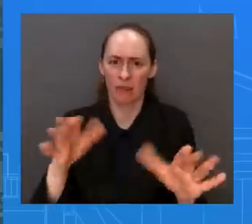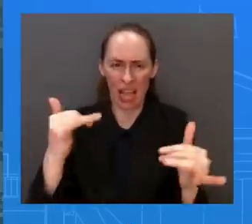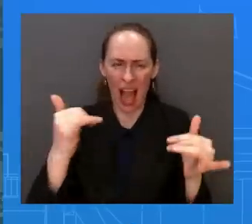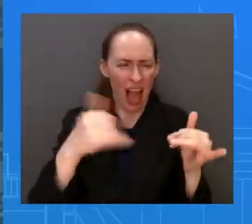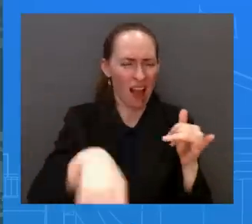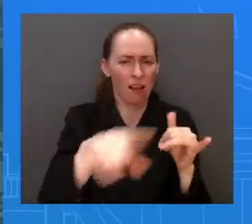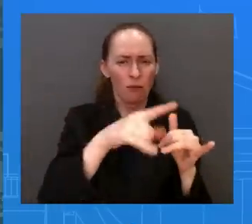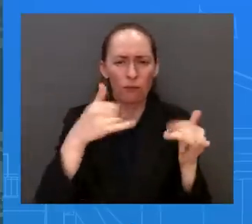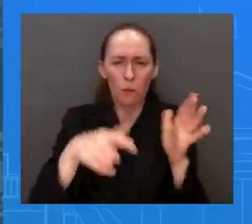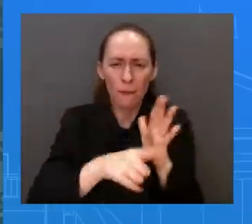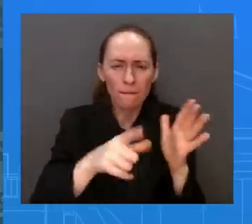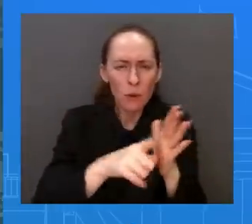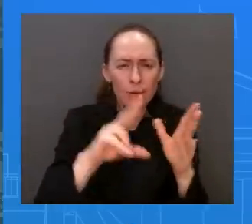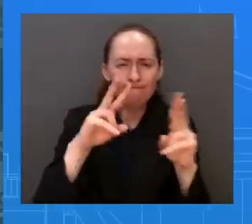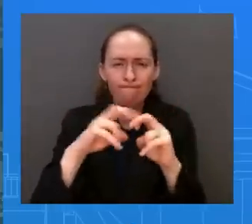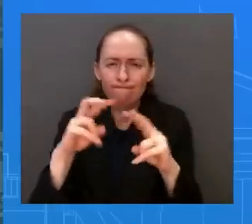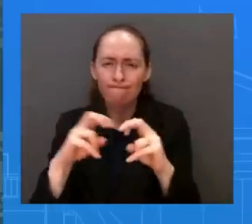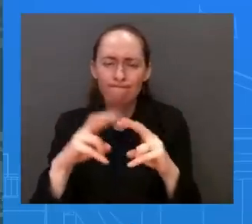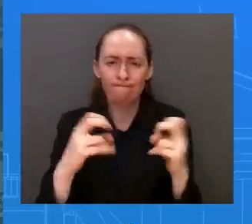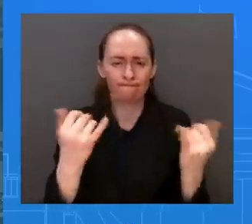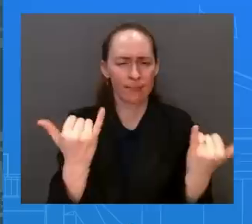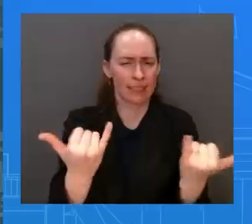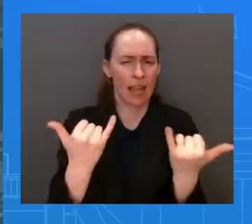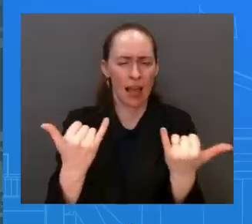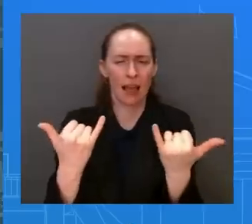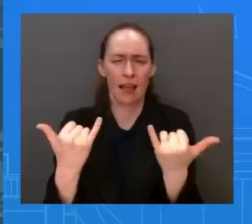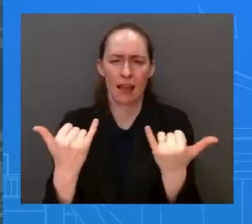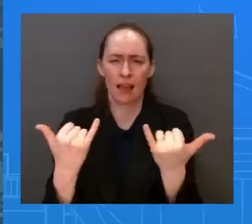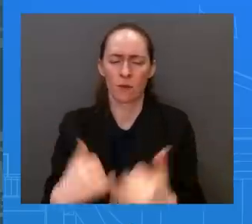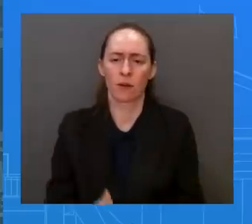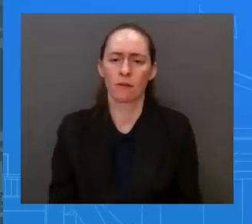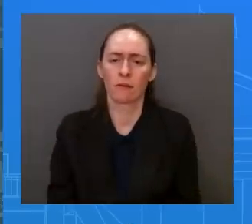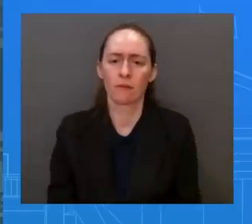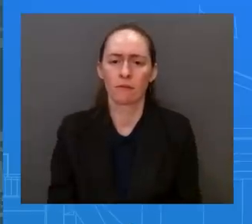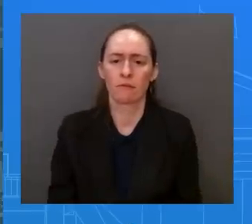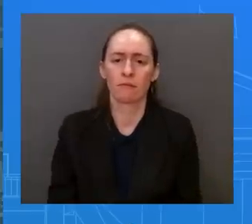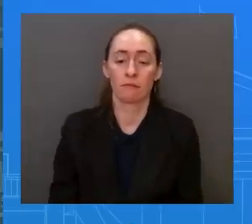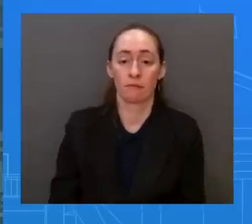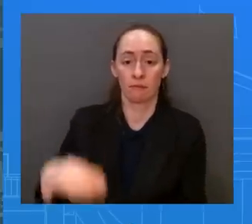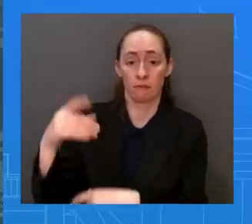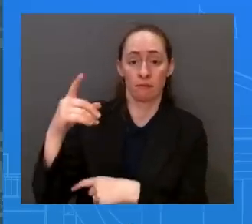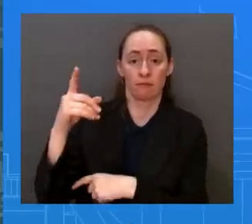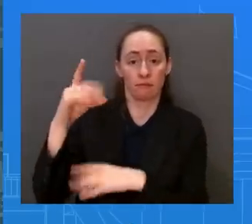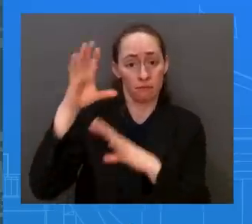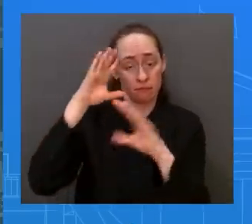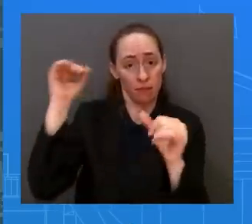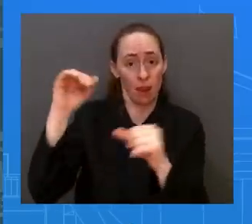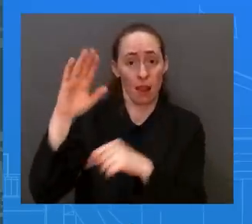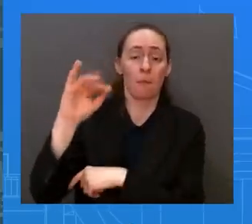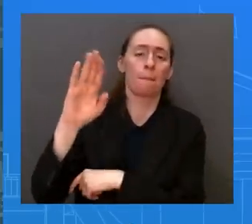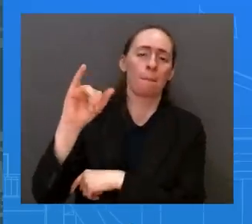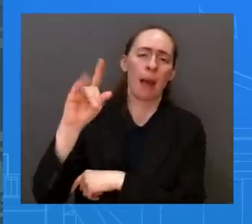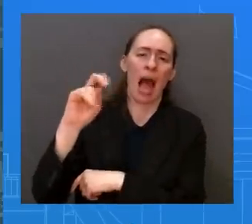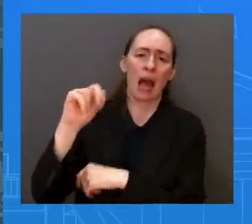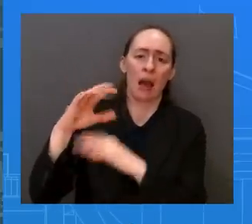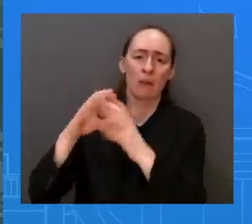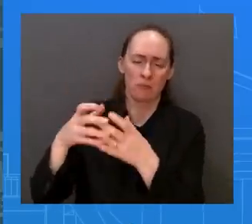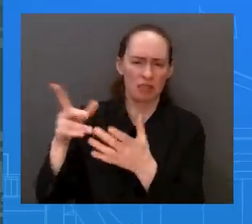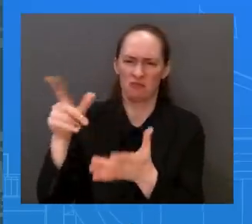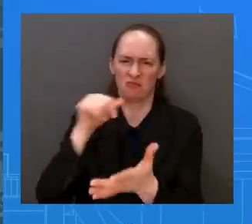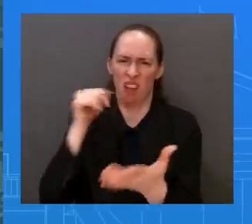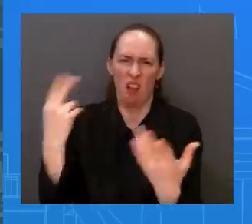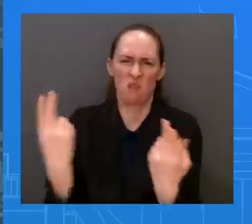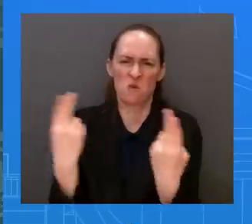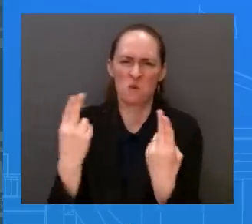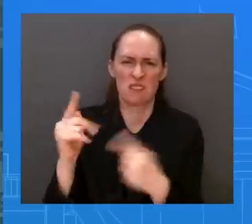the Biden administration has never allowed TikTok on the White House devices. Is it a national security risk? Again, I'm just not going to.